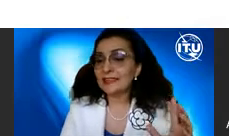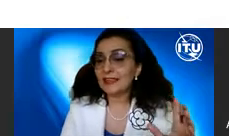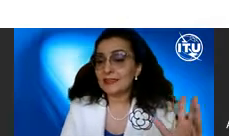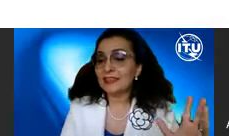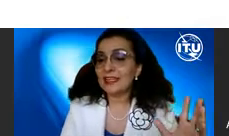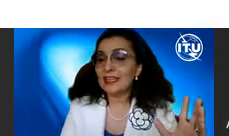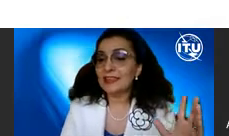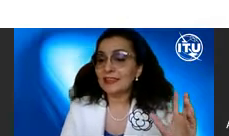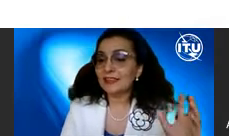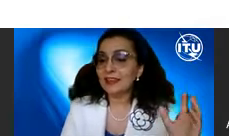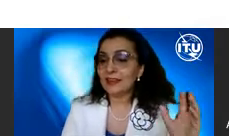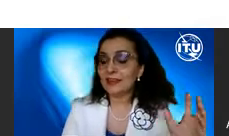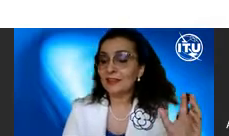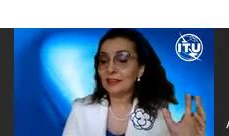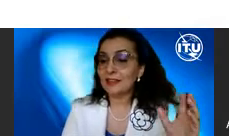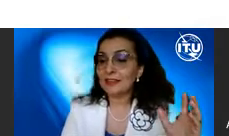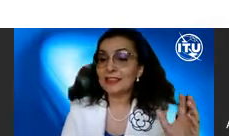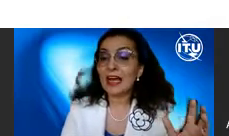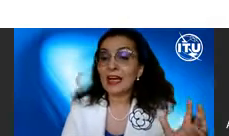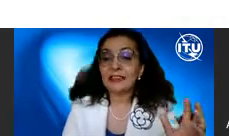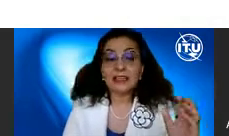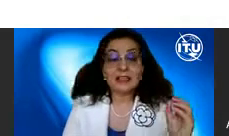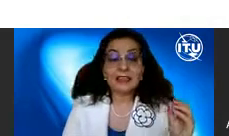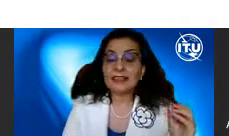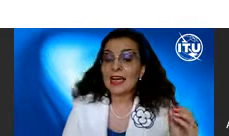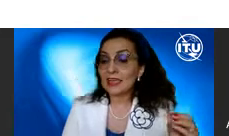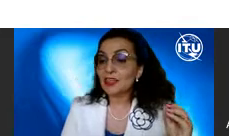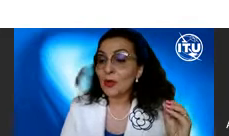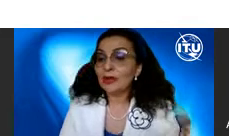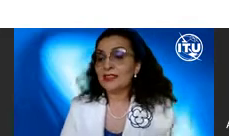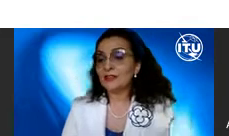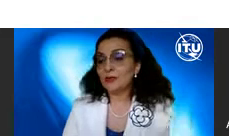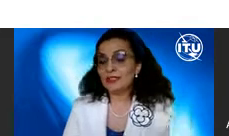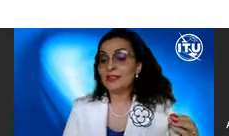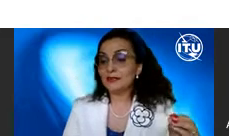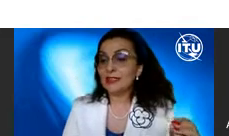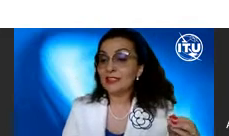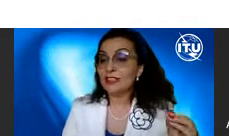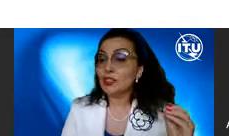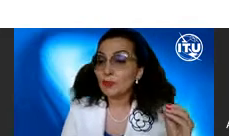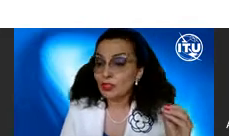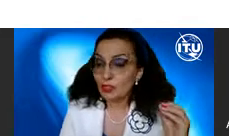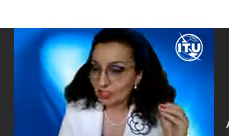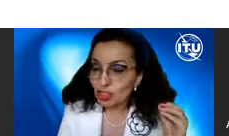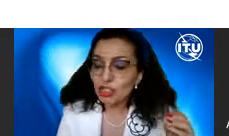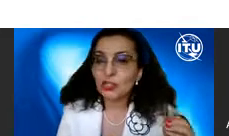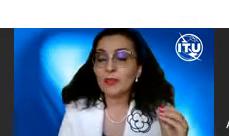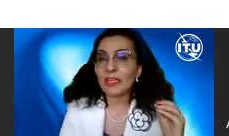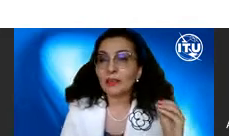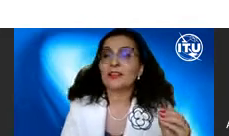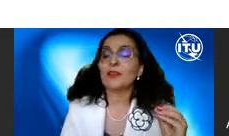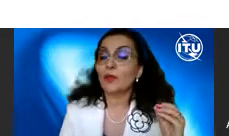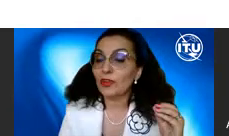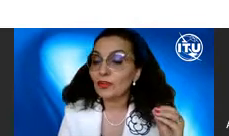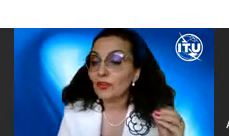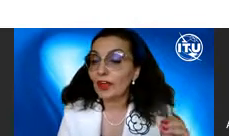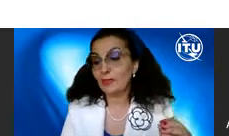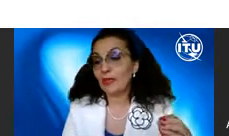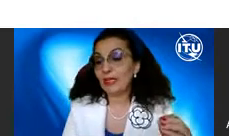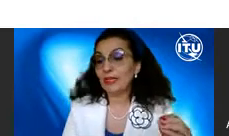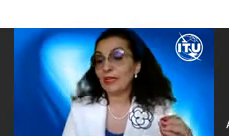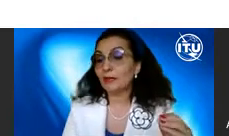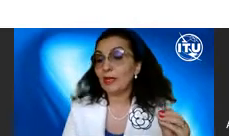not least, as indicated in the slide, is that persons with disabilities should be included for